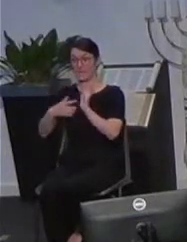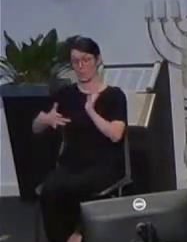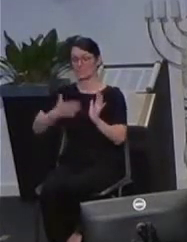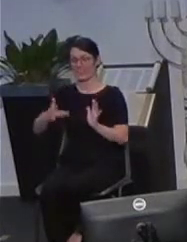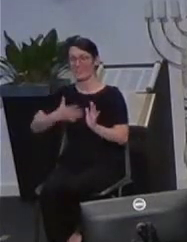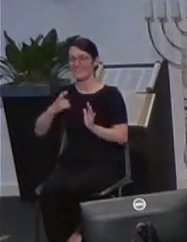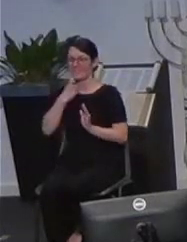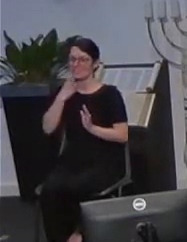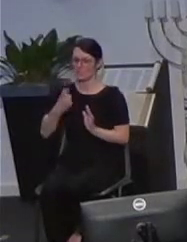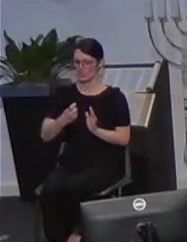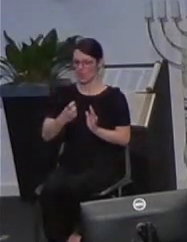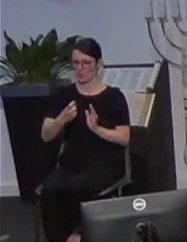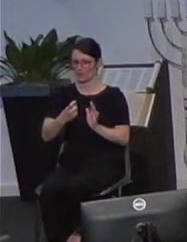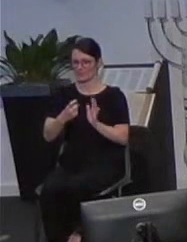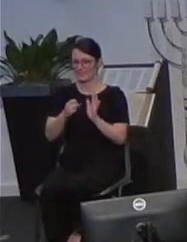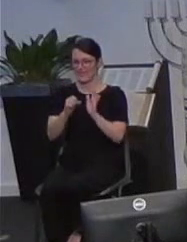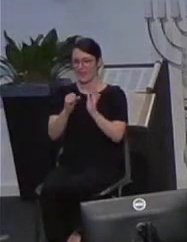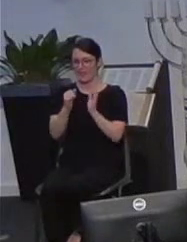lot of meaning.